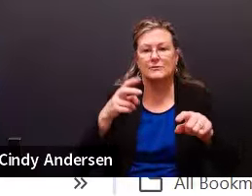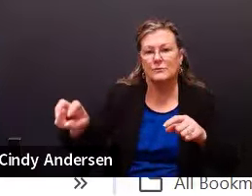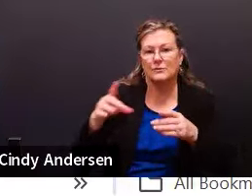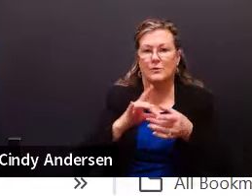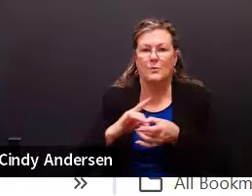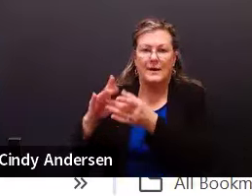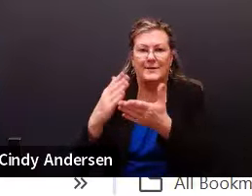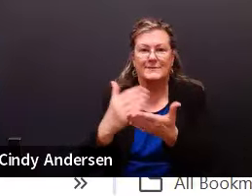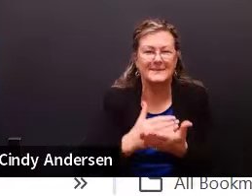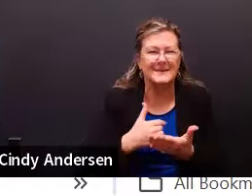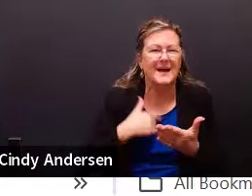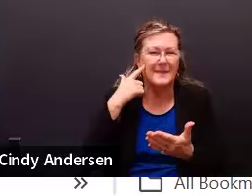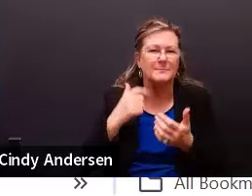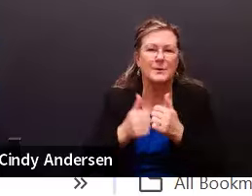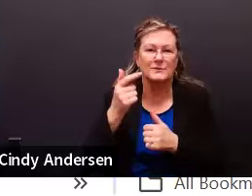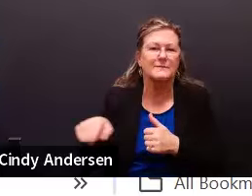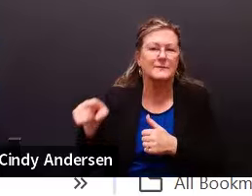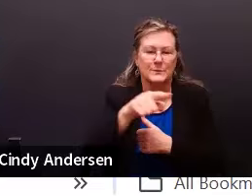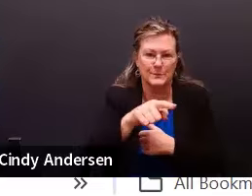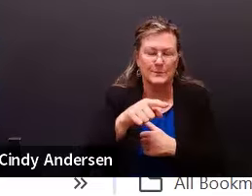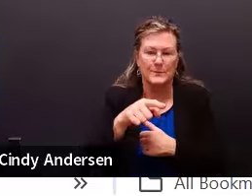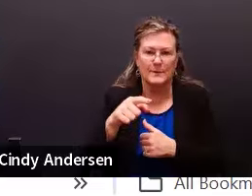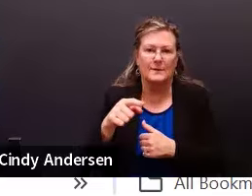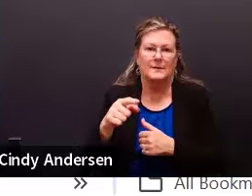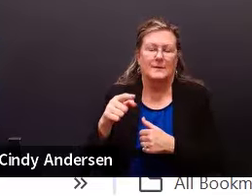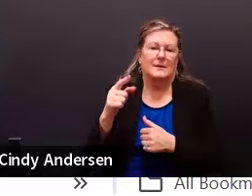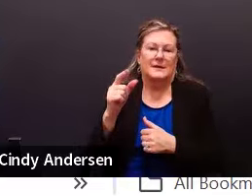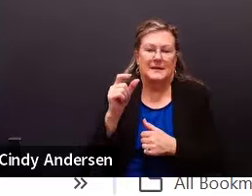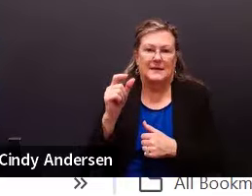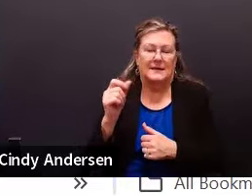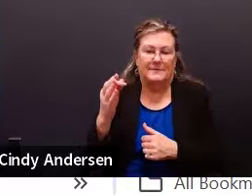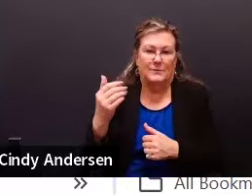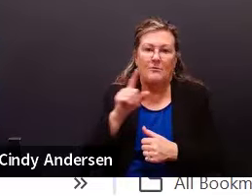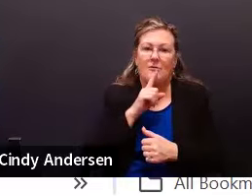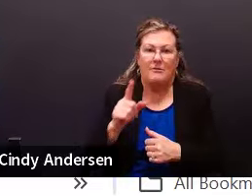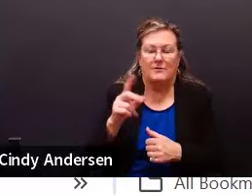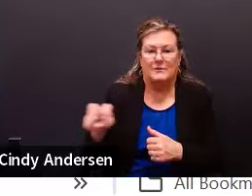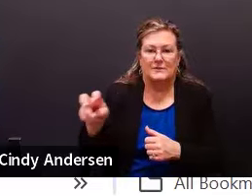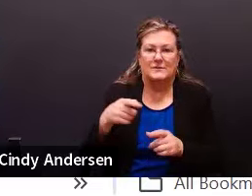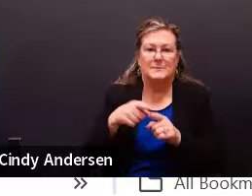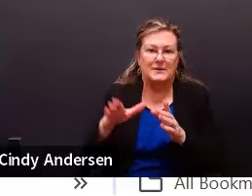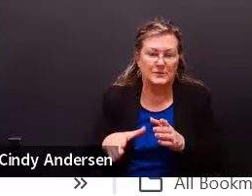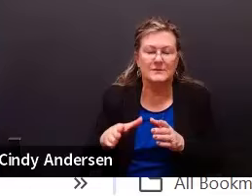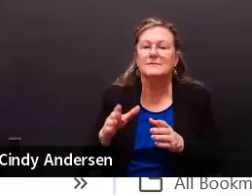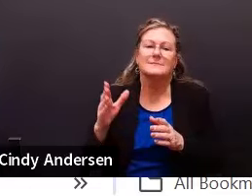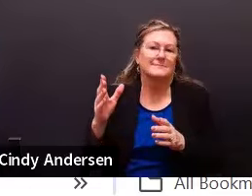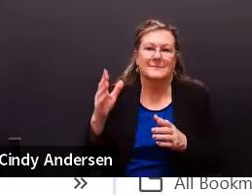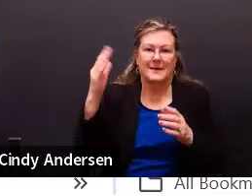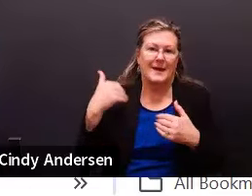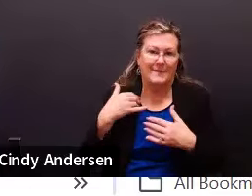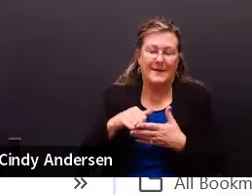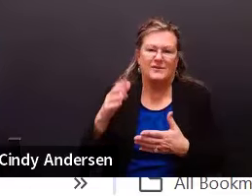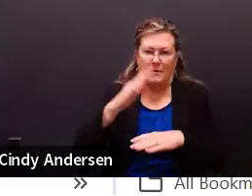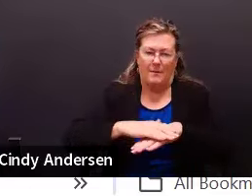list. So I think most of you that wear that transition coordinators or specialist hat are on my list. But if you're not and you want to be, or you want me to add someone